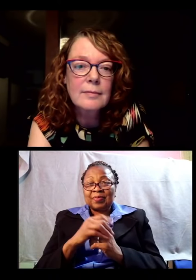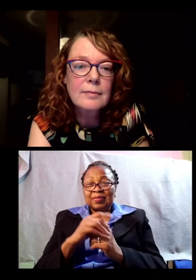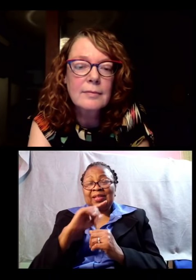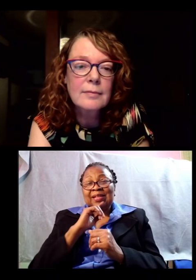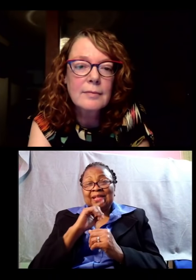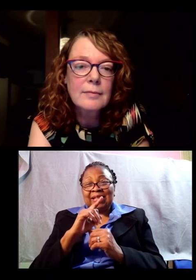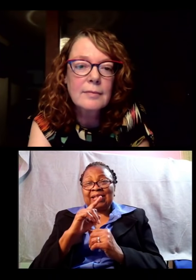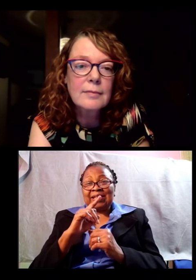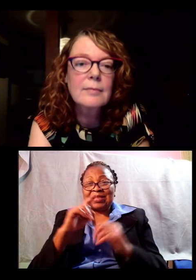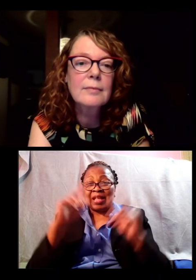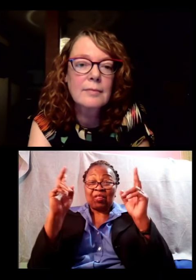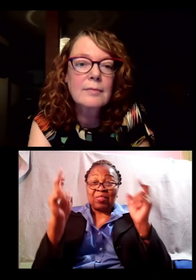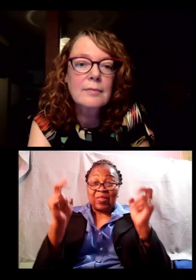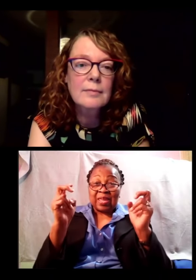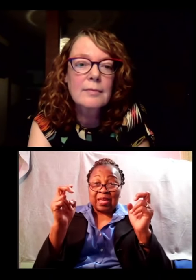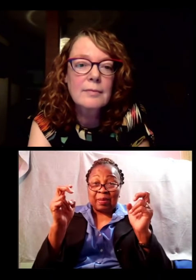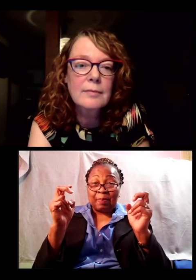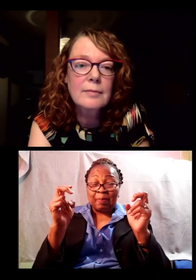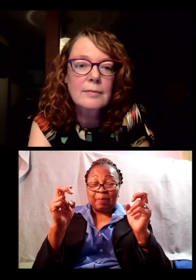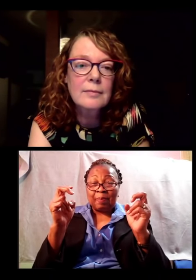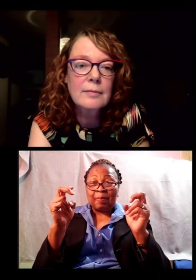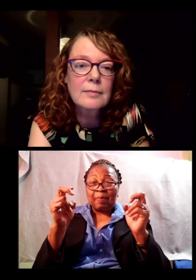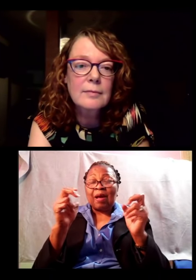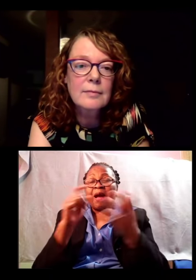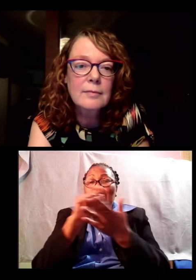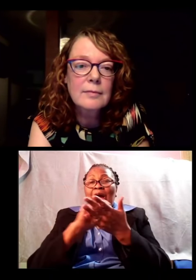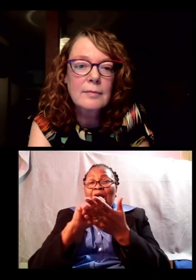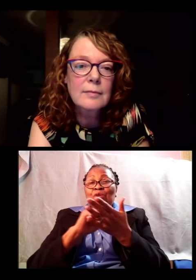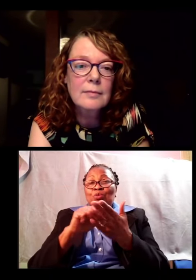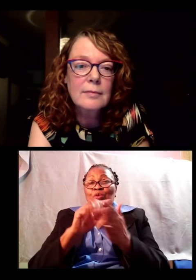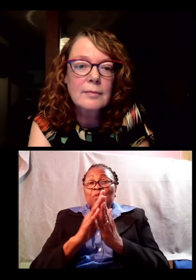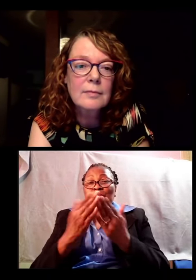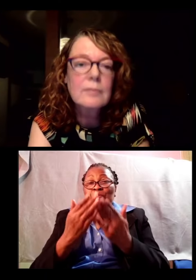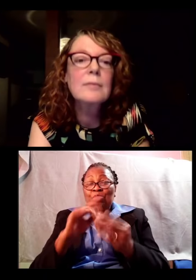it's a theme. I wrote a book about debt,